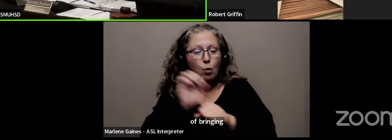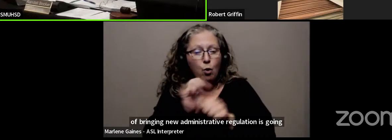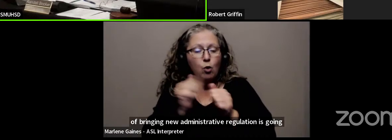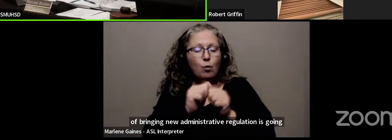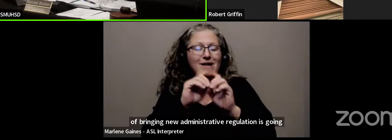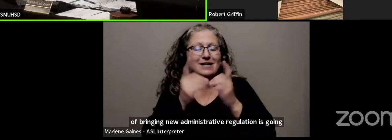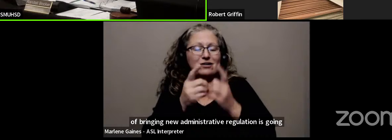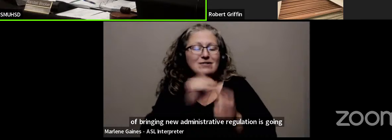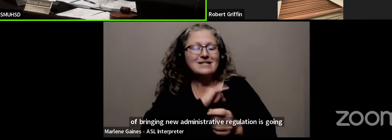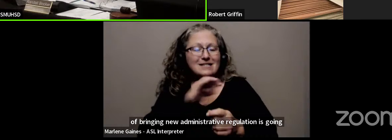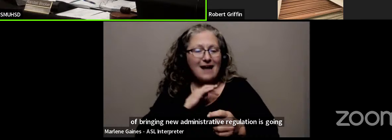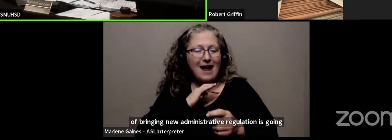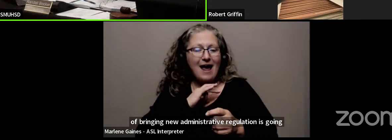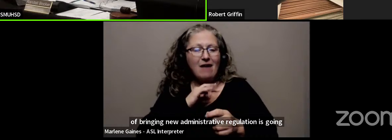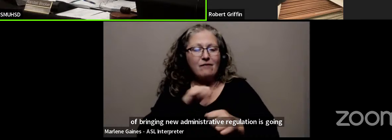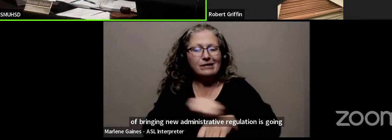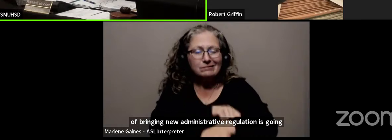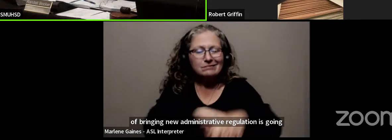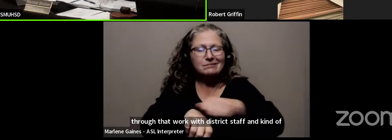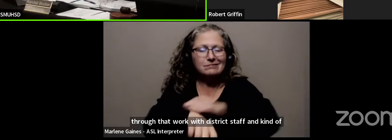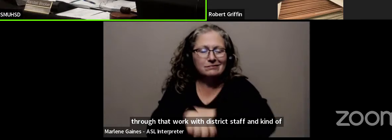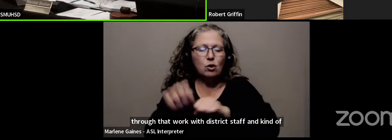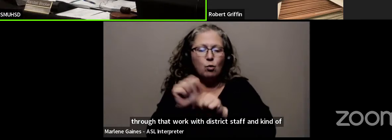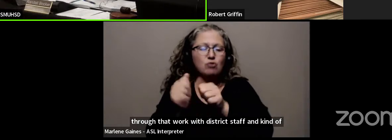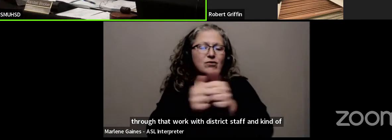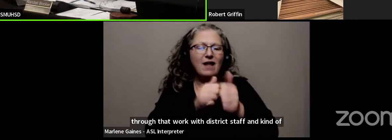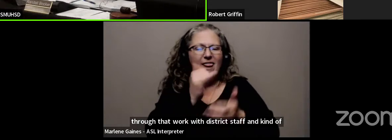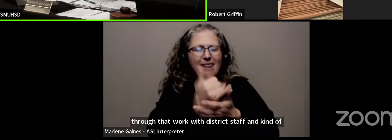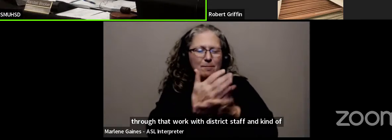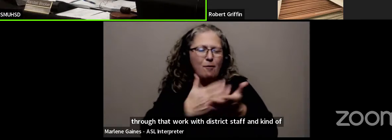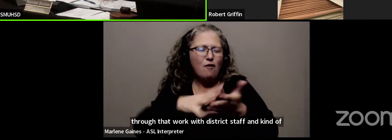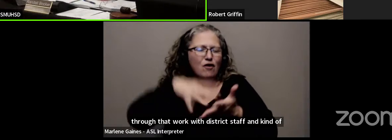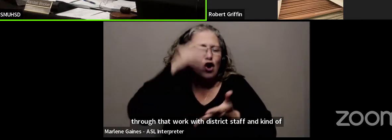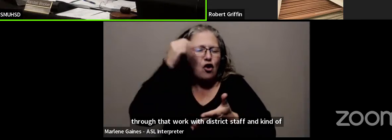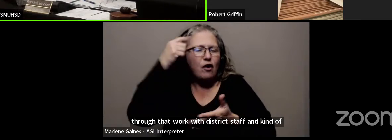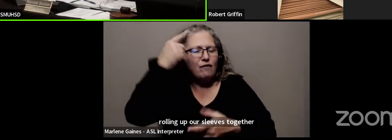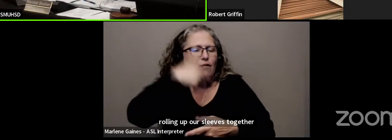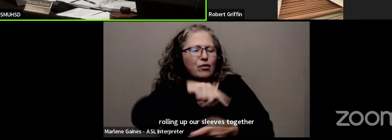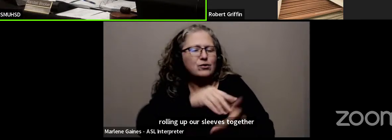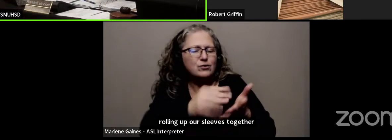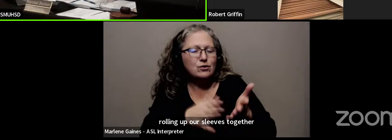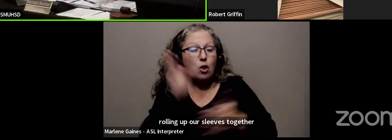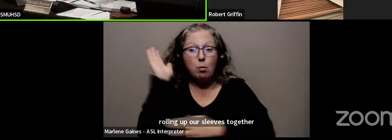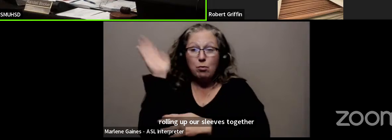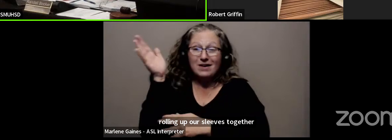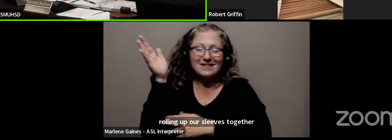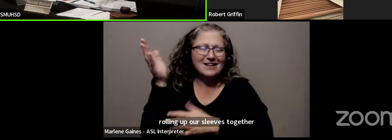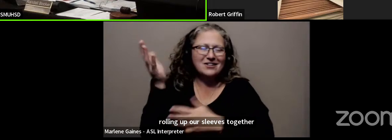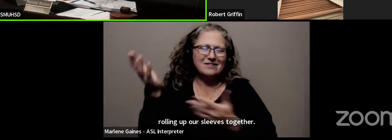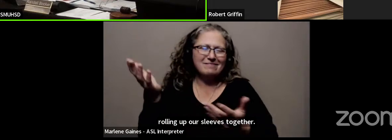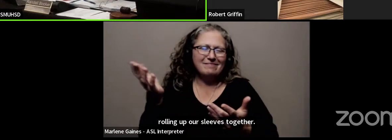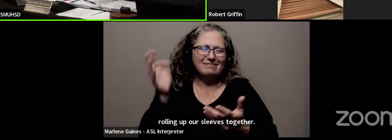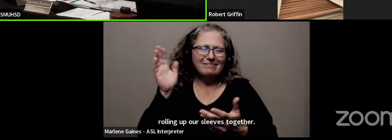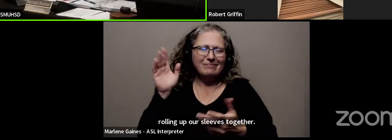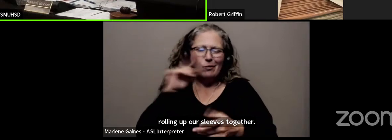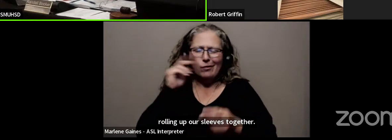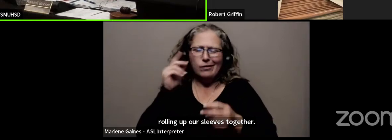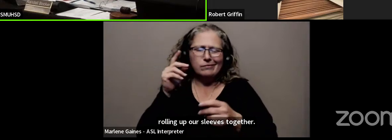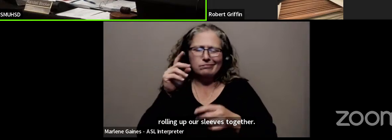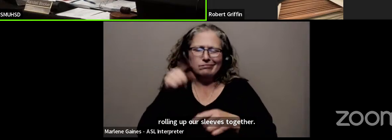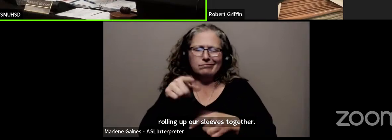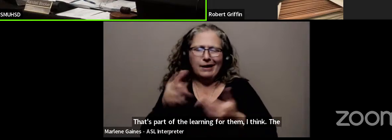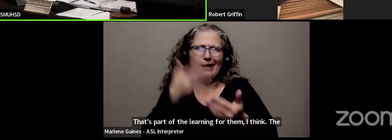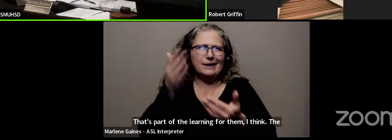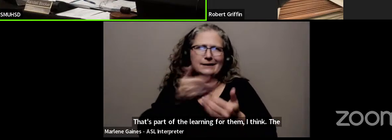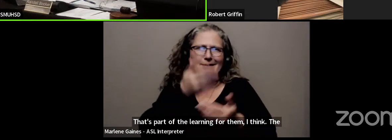district staff and kind of rolling up our sleeves together. That's part of the learning for them, I think. Yeah. The presentation is, they'll knock your socks off. That's the